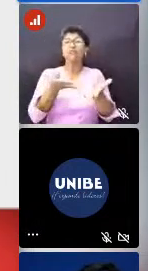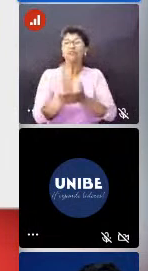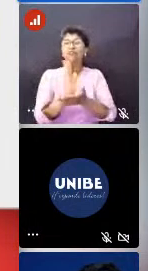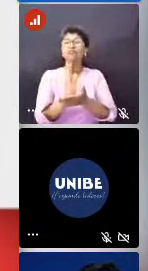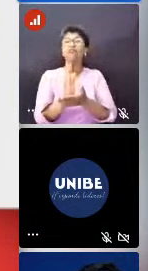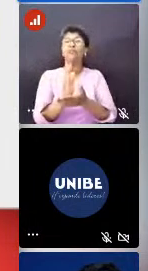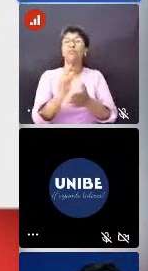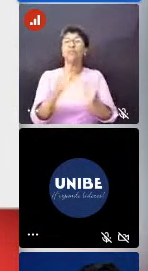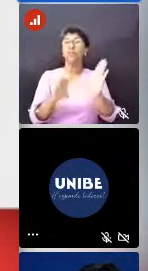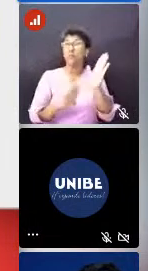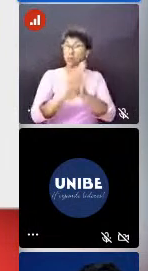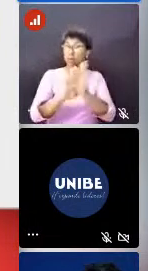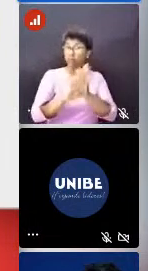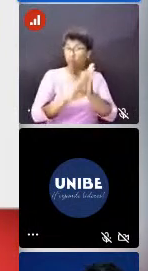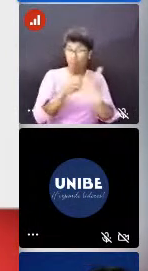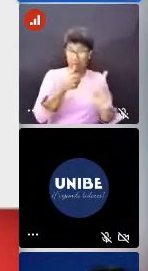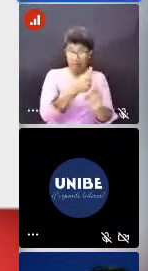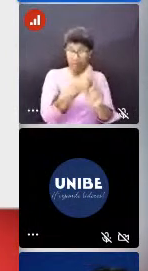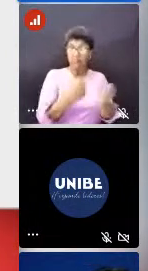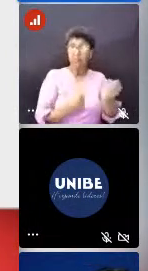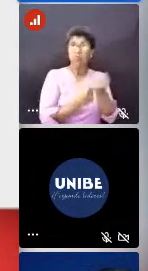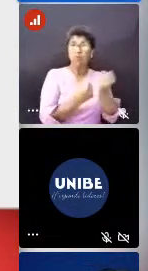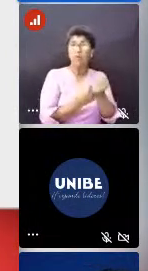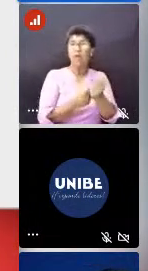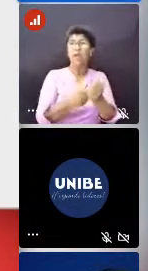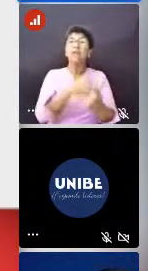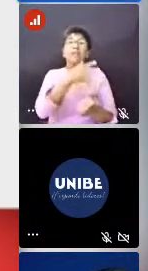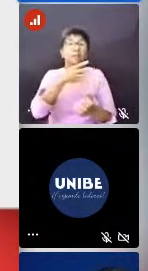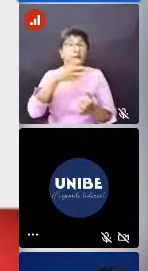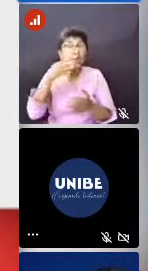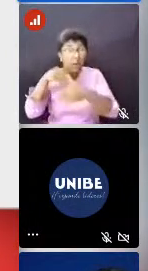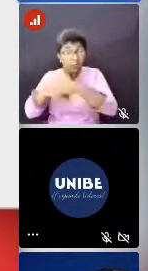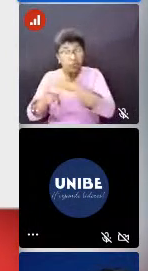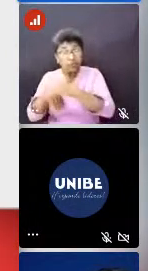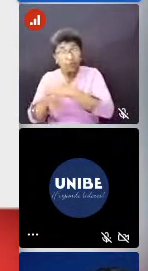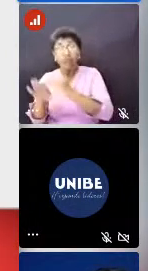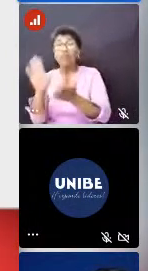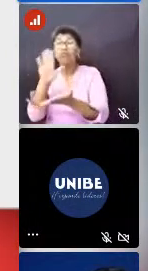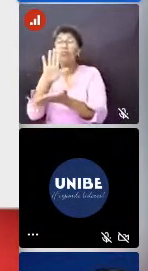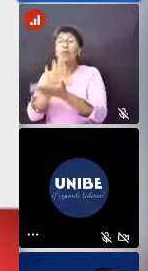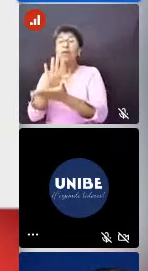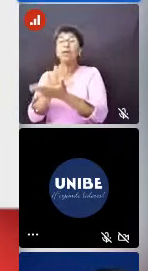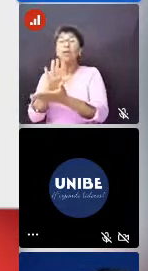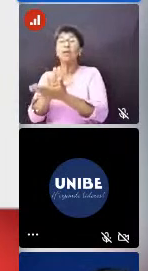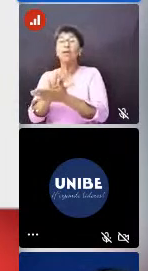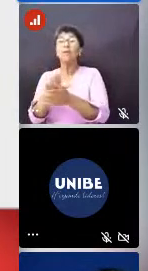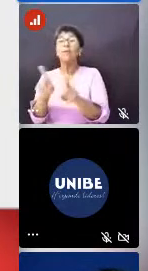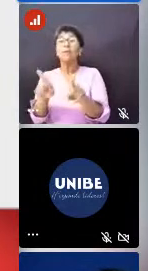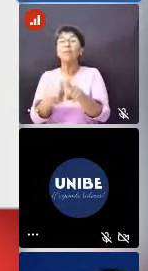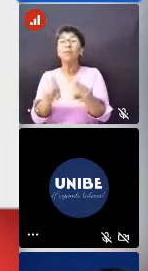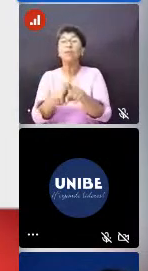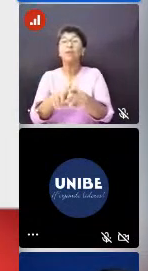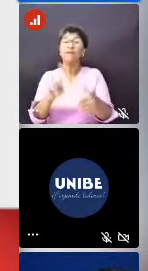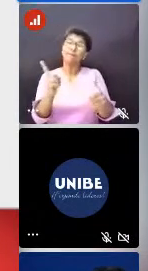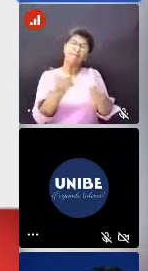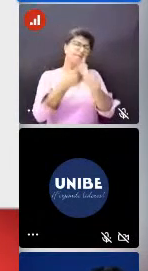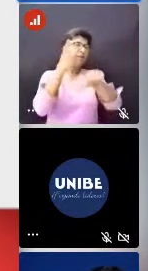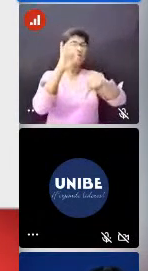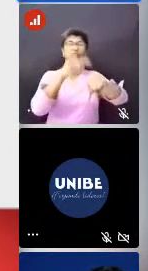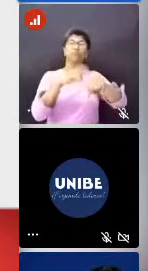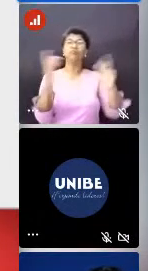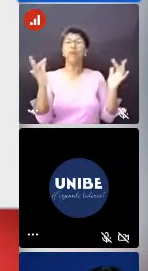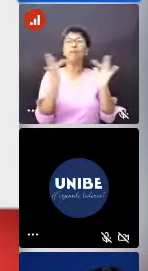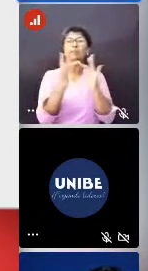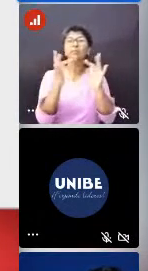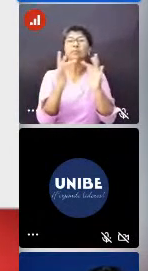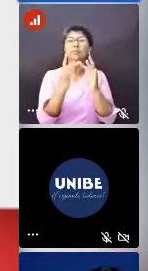support, early intervention, diagnosis. So the, at first contact with either